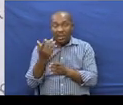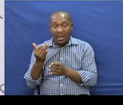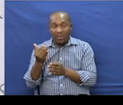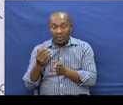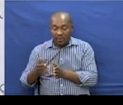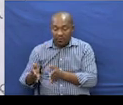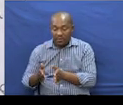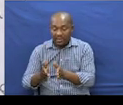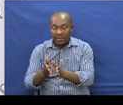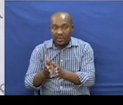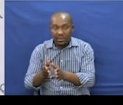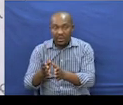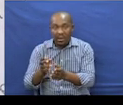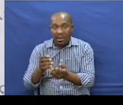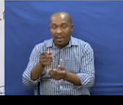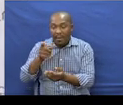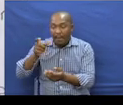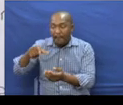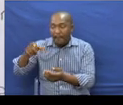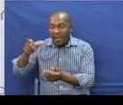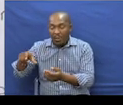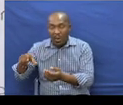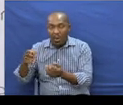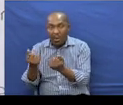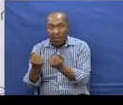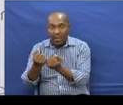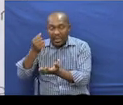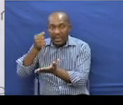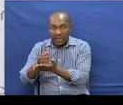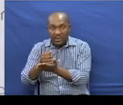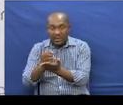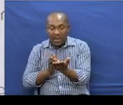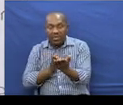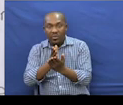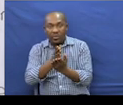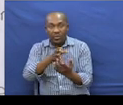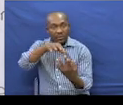people make their decision through the elected or chosen representatives.